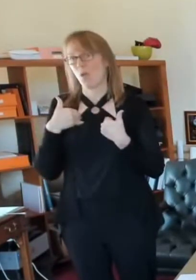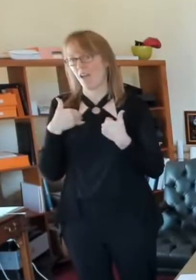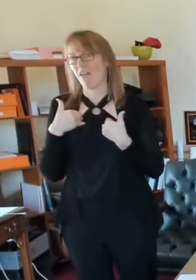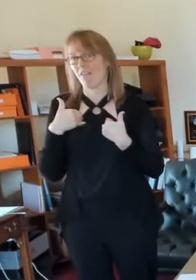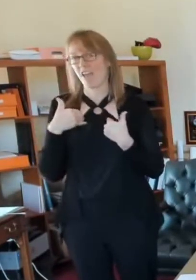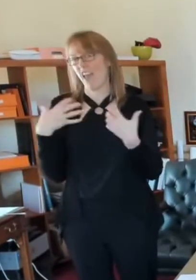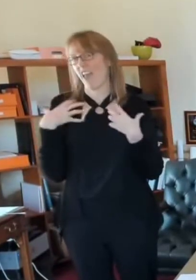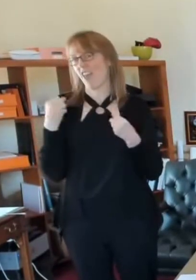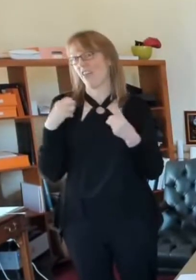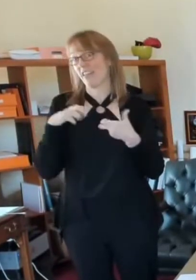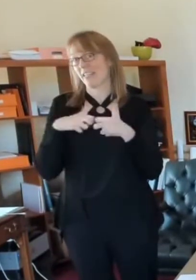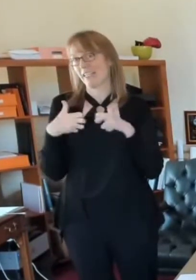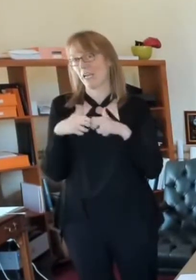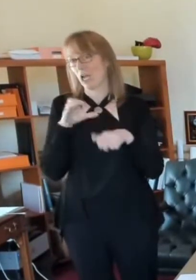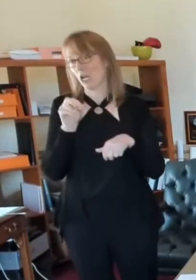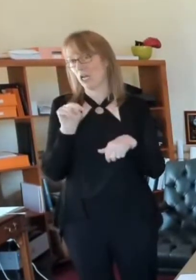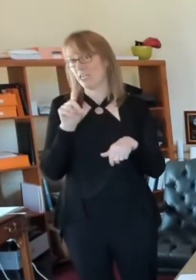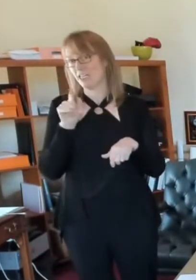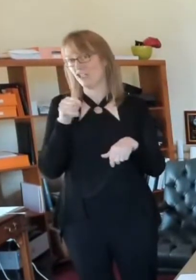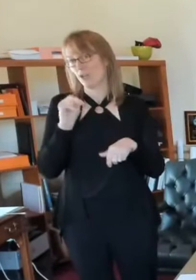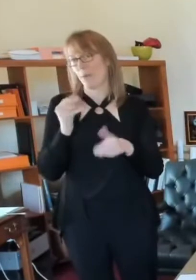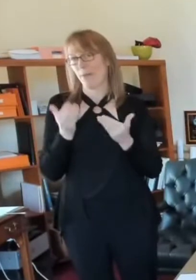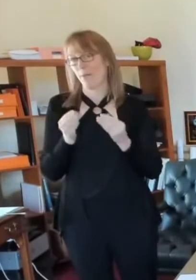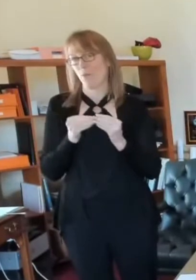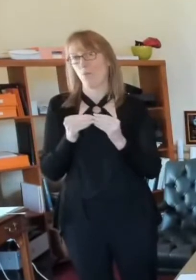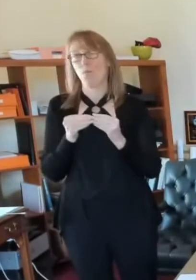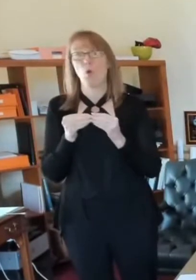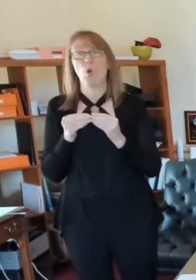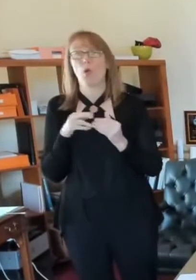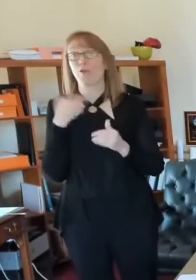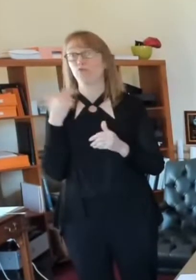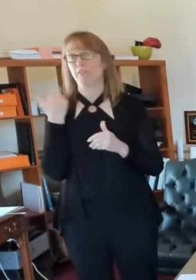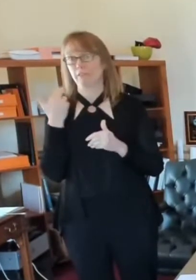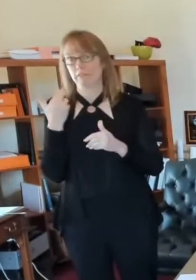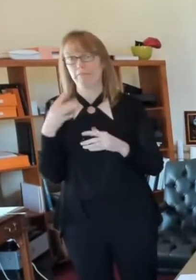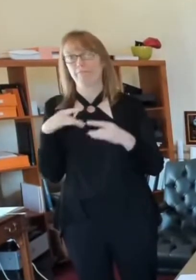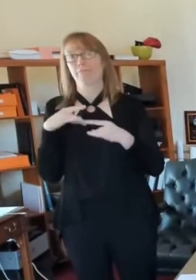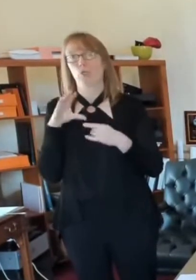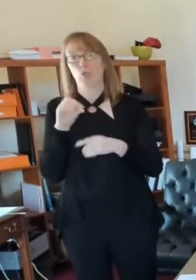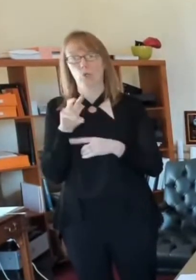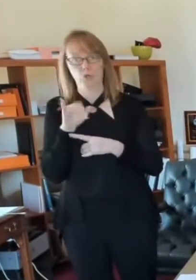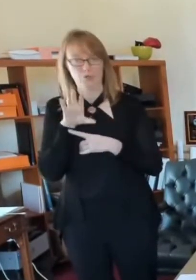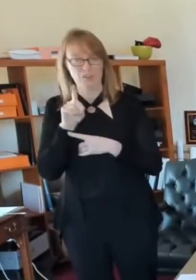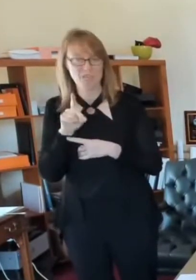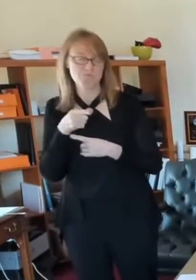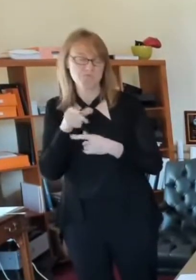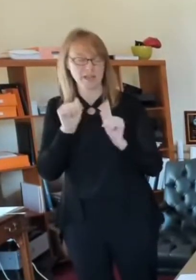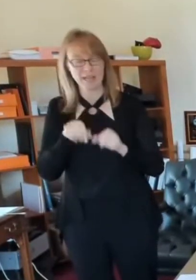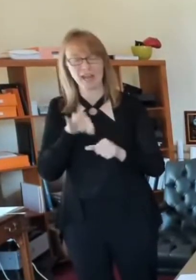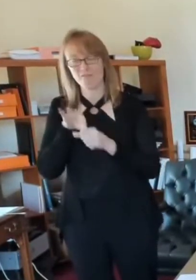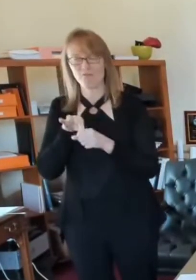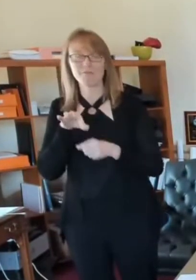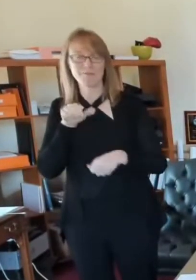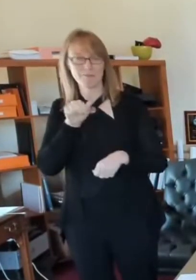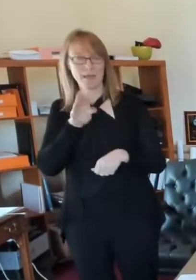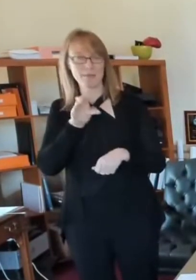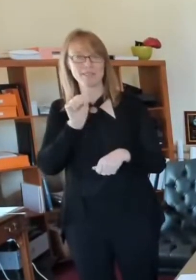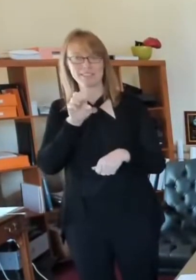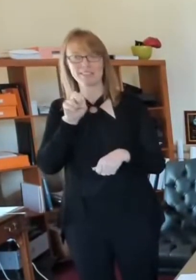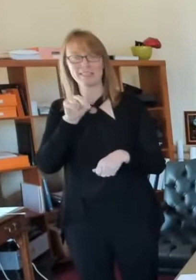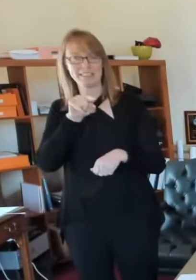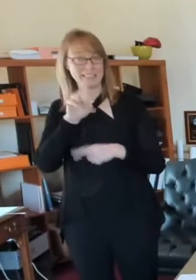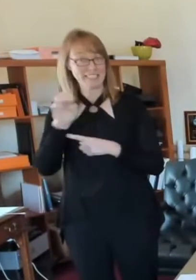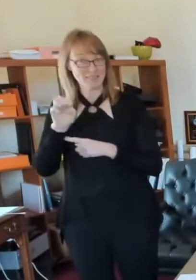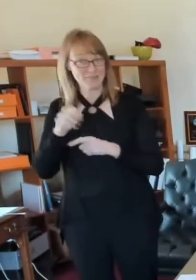COVID, and therefore you can vote remotely absentee. So that started today. I guess it